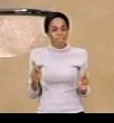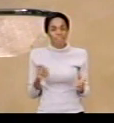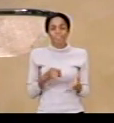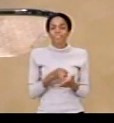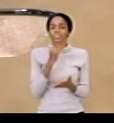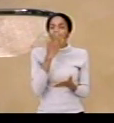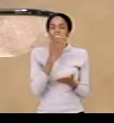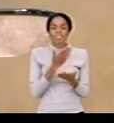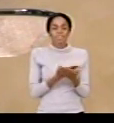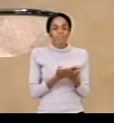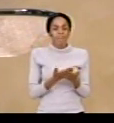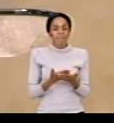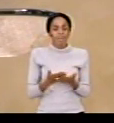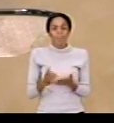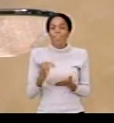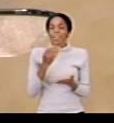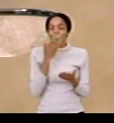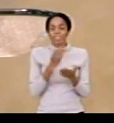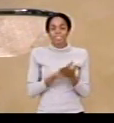Jesus.